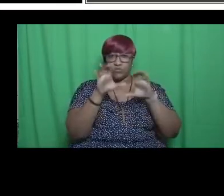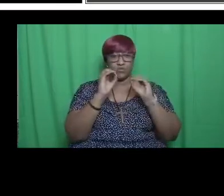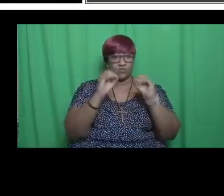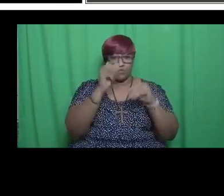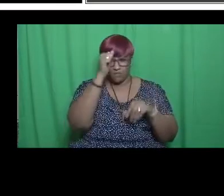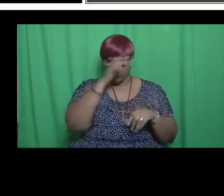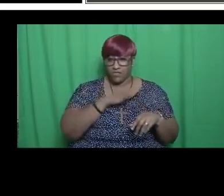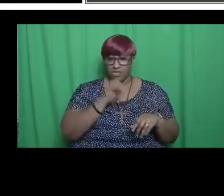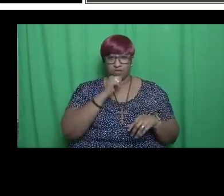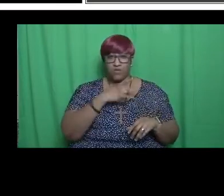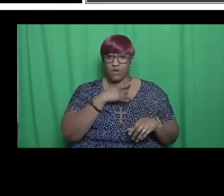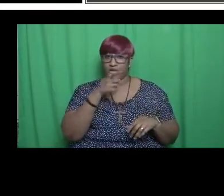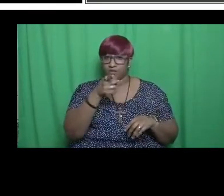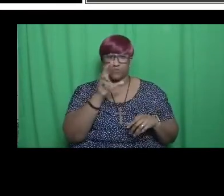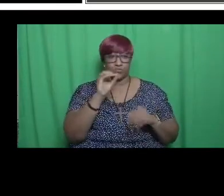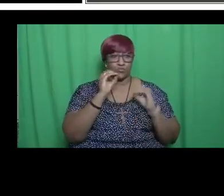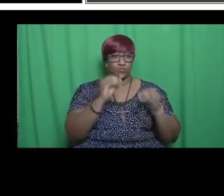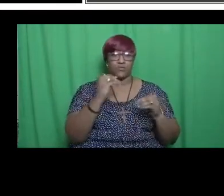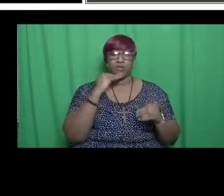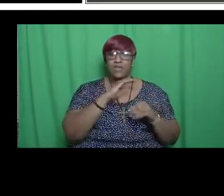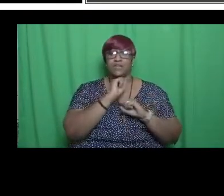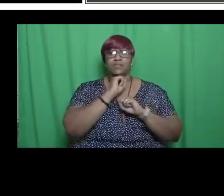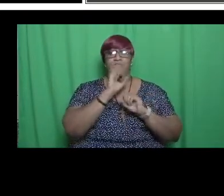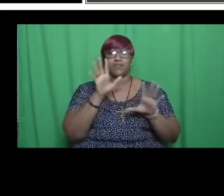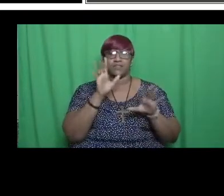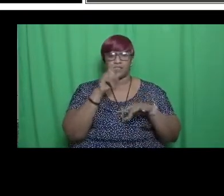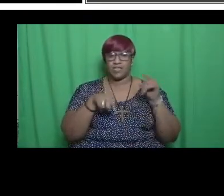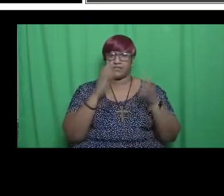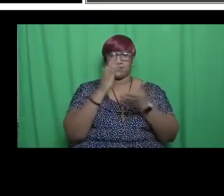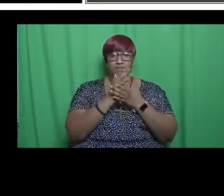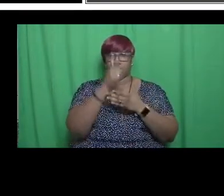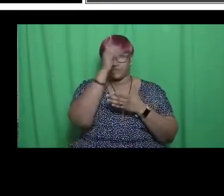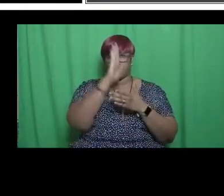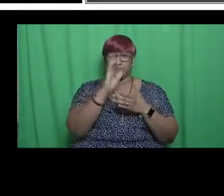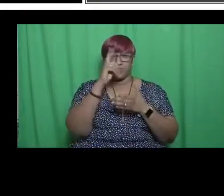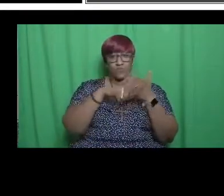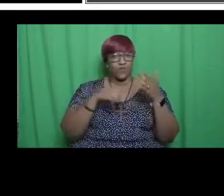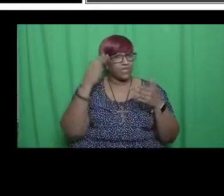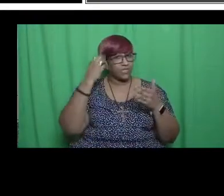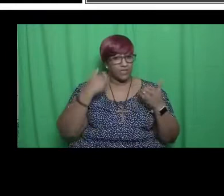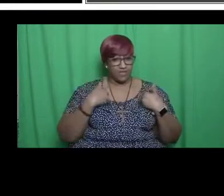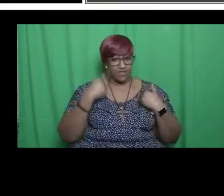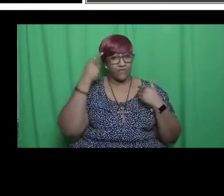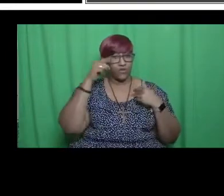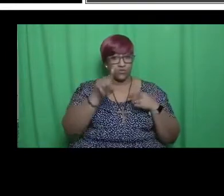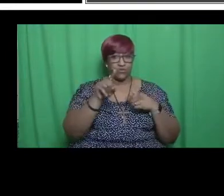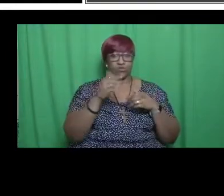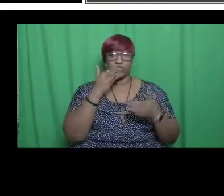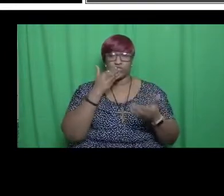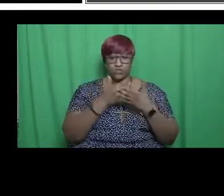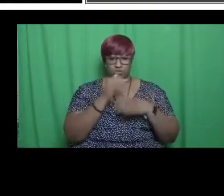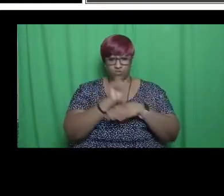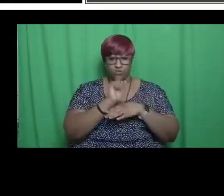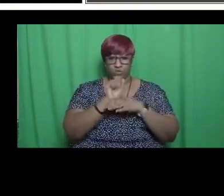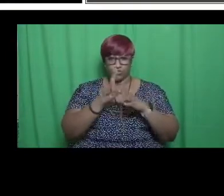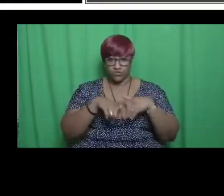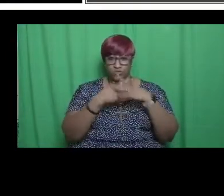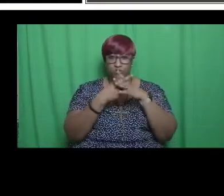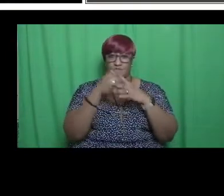who dislikes you, no lie, nothing can stop what God has for you, because he who began a good work in